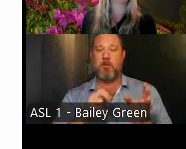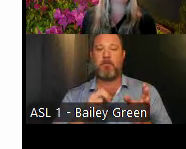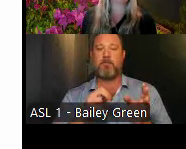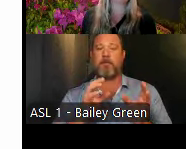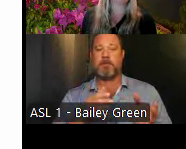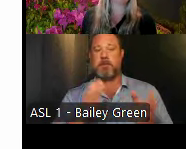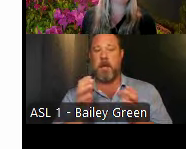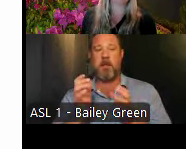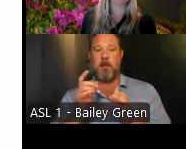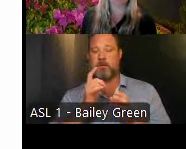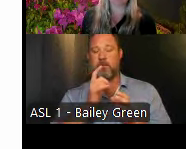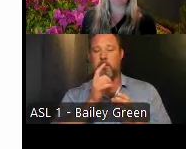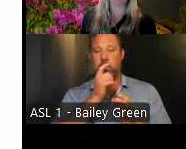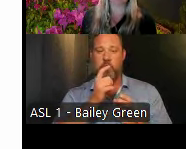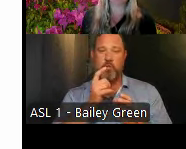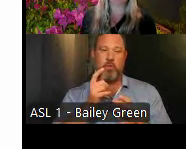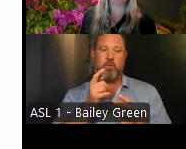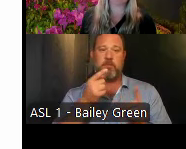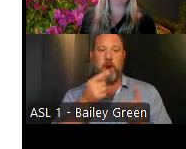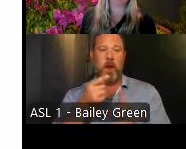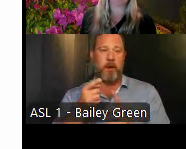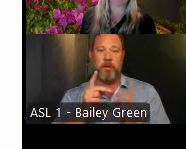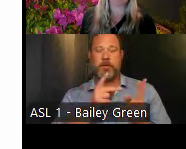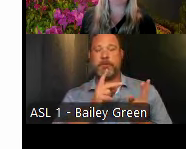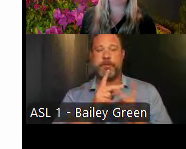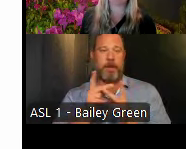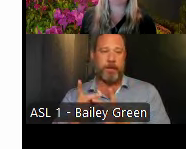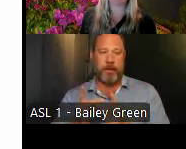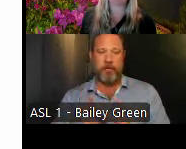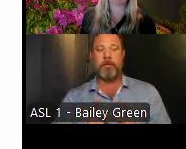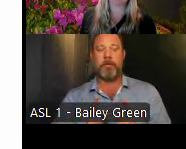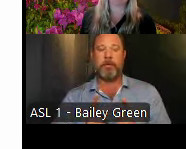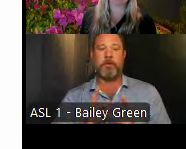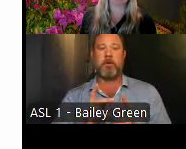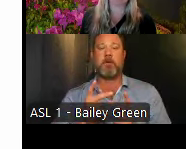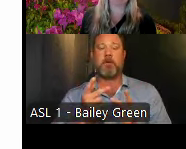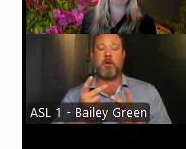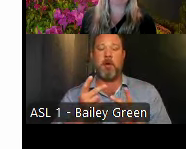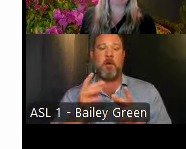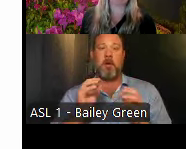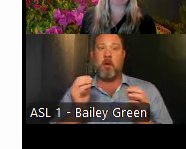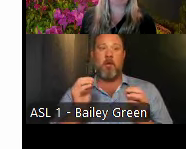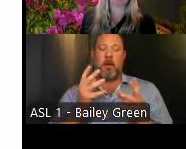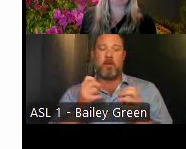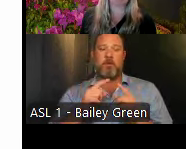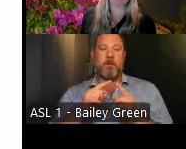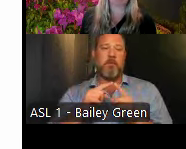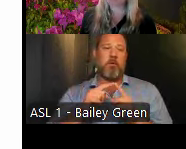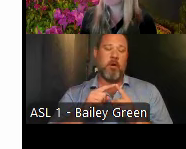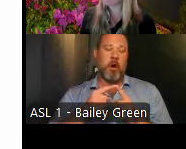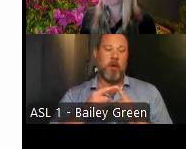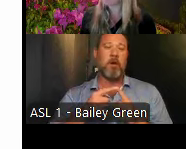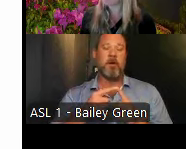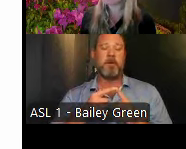of who wants to be primary and who wants to be secondary. And consequently, nobody wants to be primary, so it